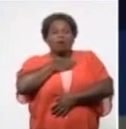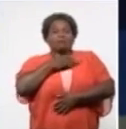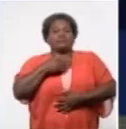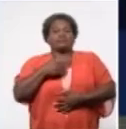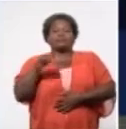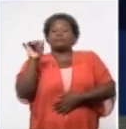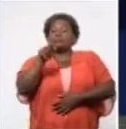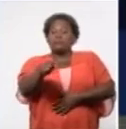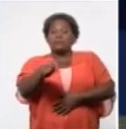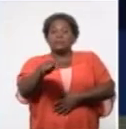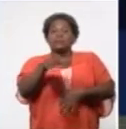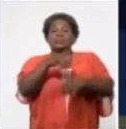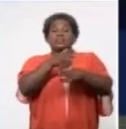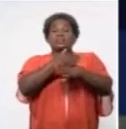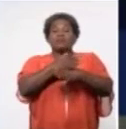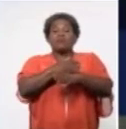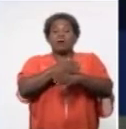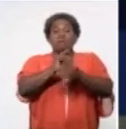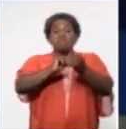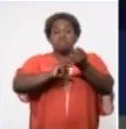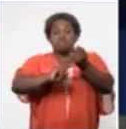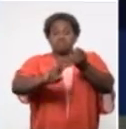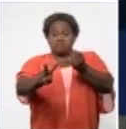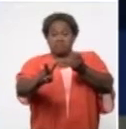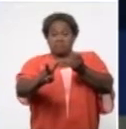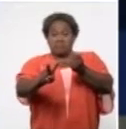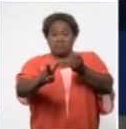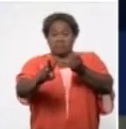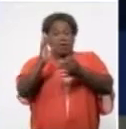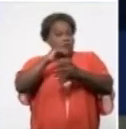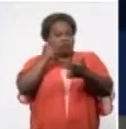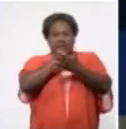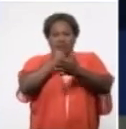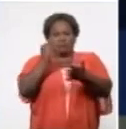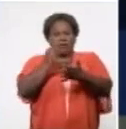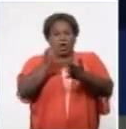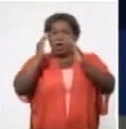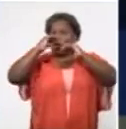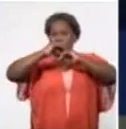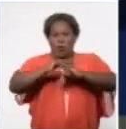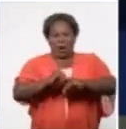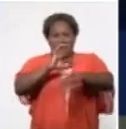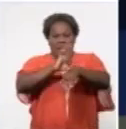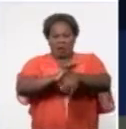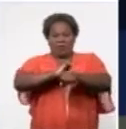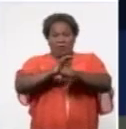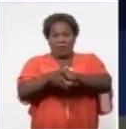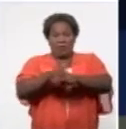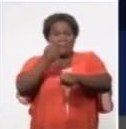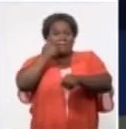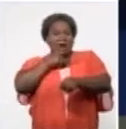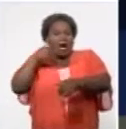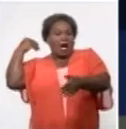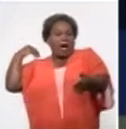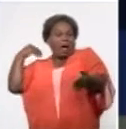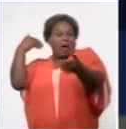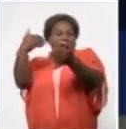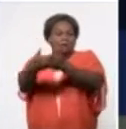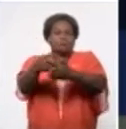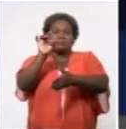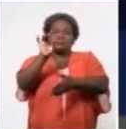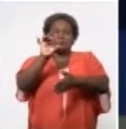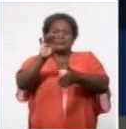behavior in the rate of contagions with no confirmed cases in these cities for 15 days does not imply the decrease of